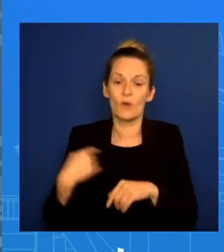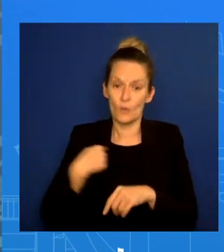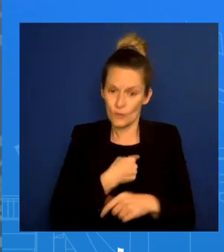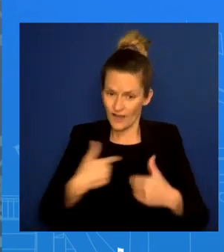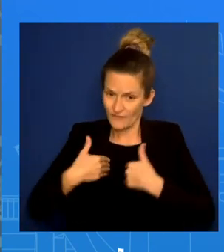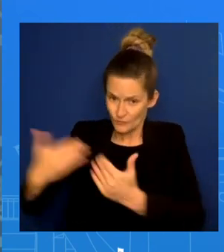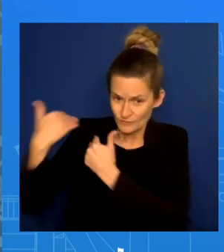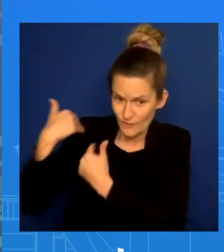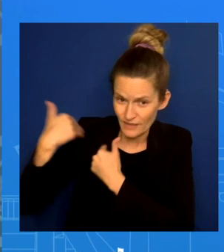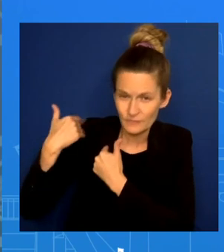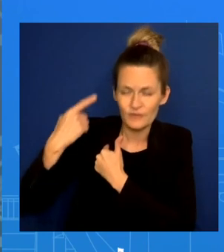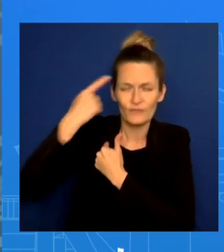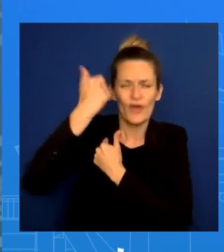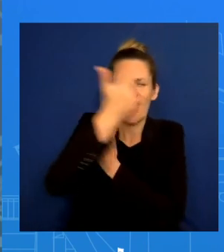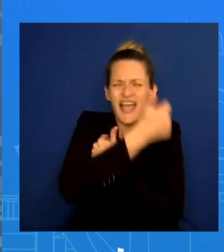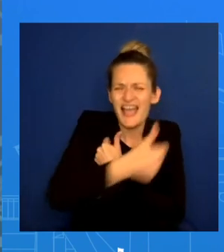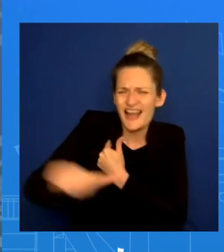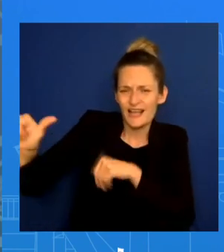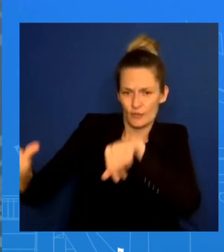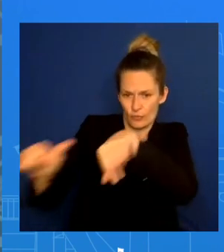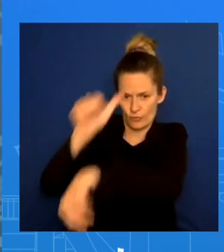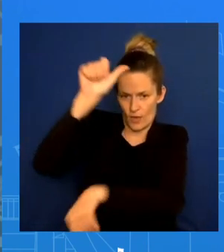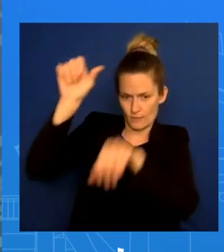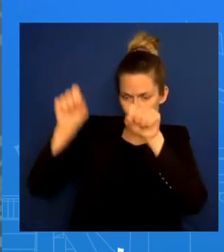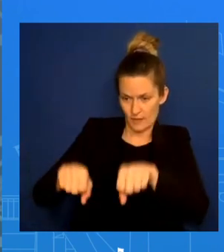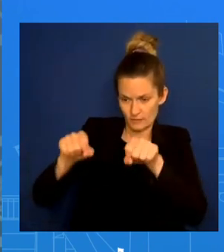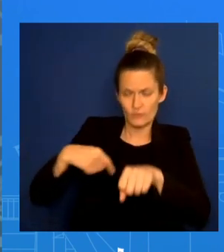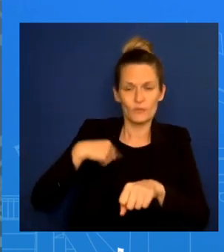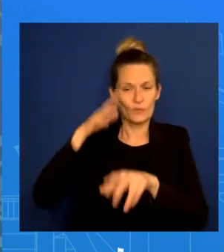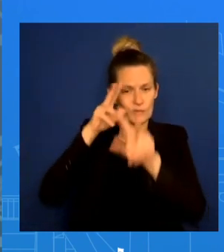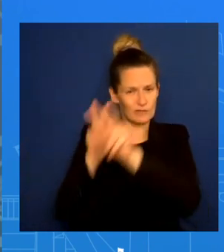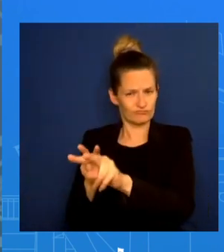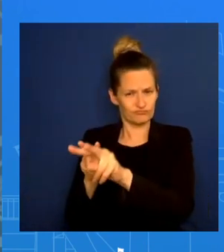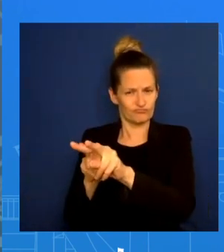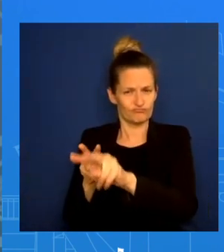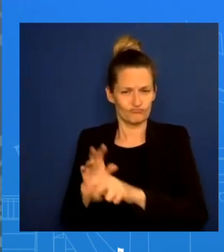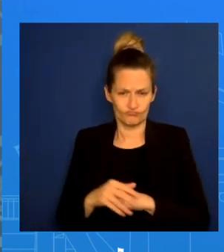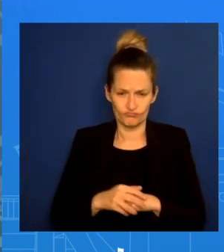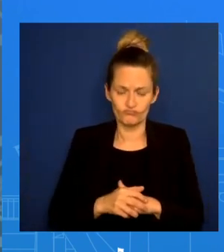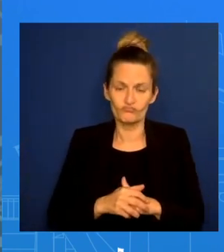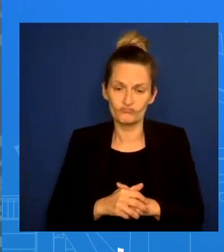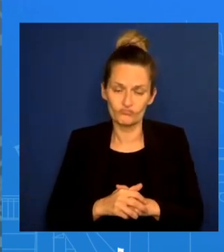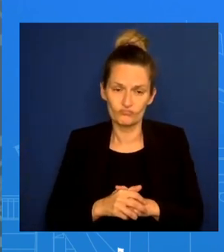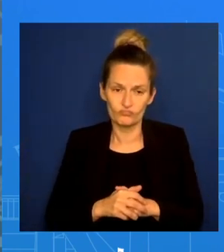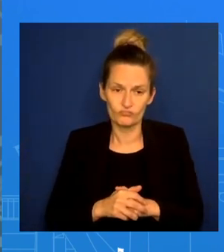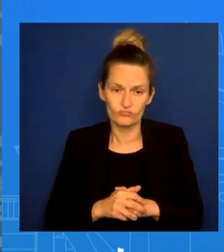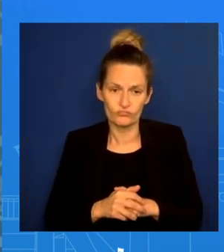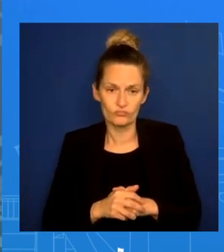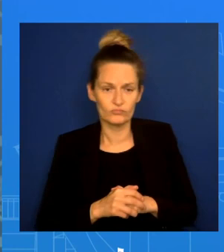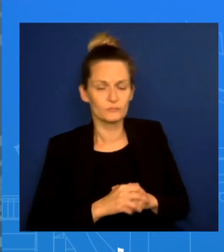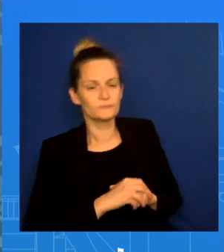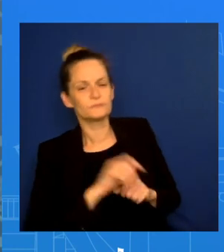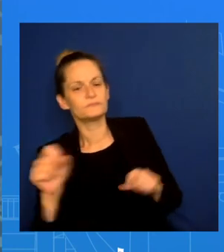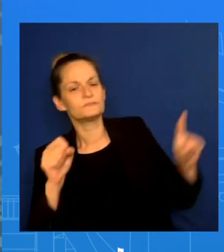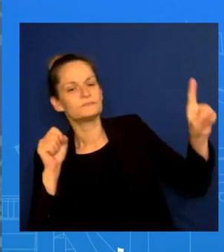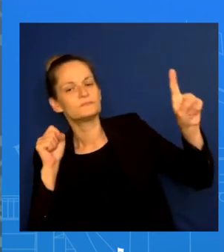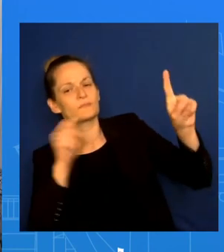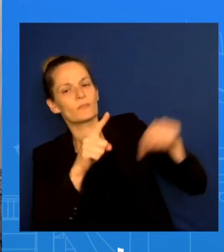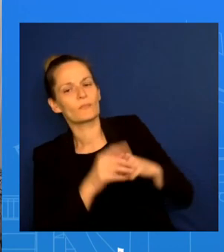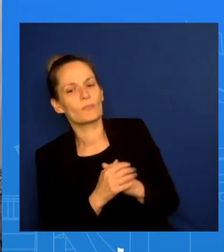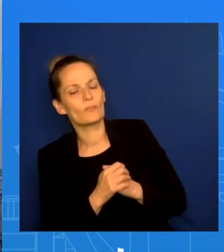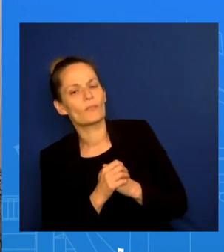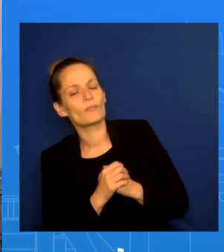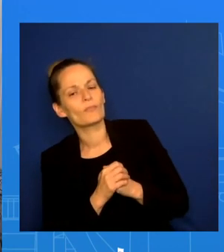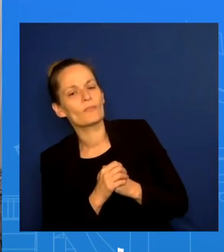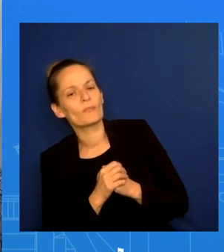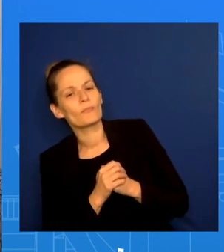This question has come up given the golf tournament happening at Bedminster, and it's a question from the 9/11 families.